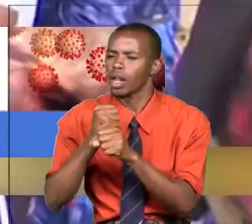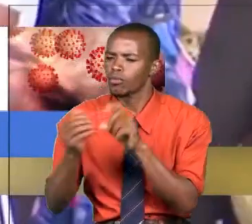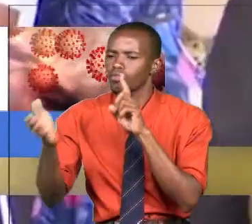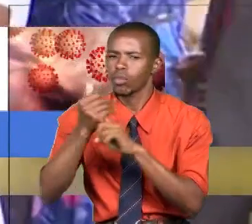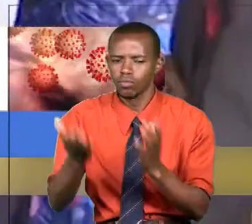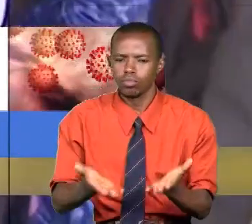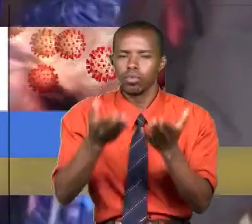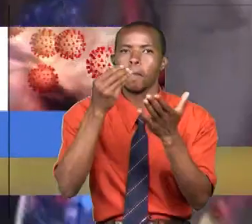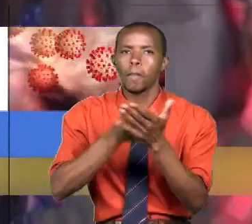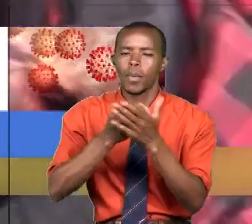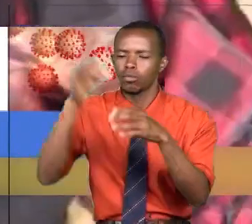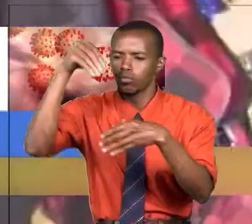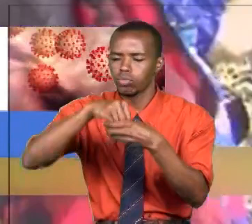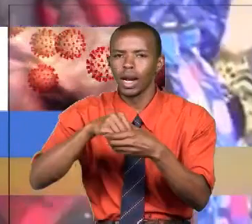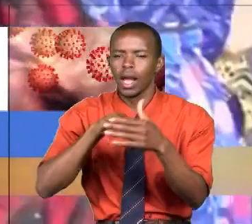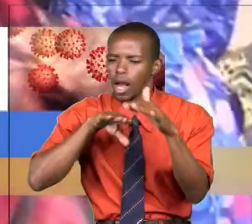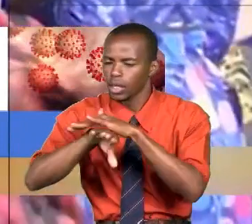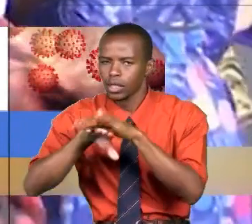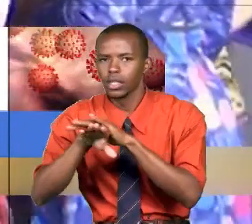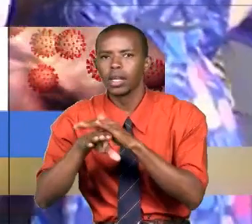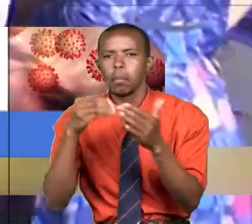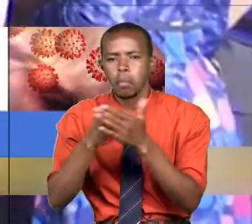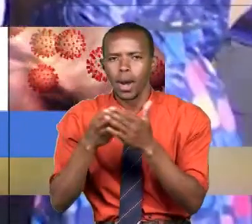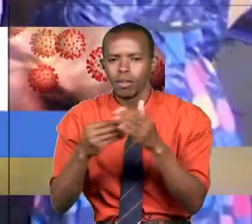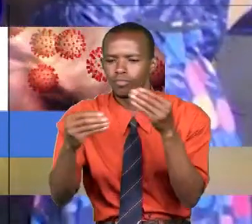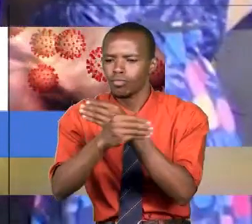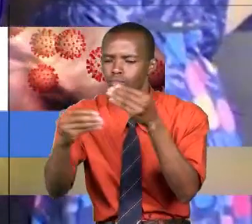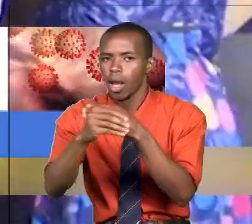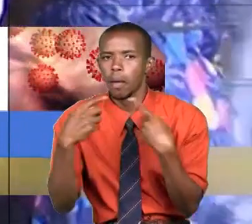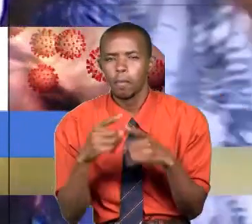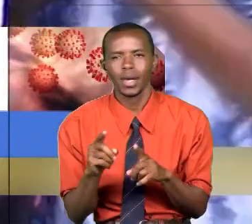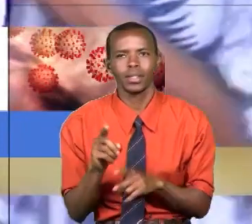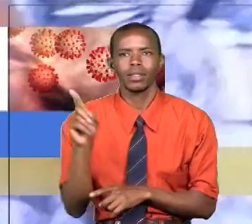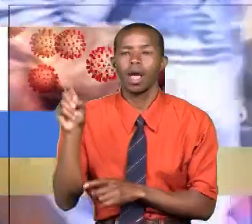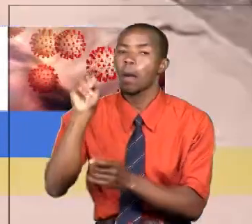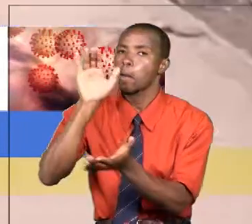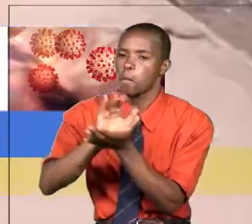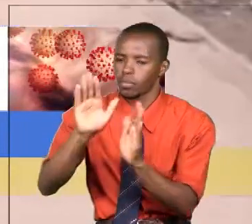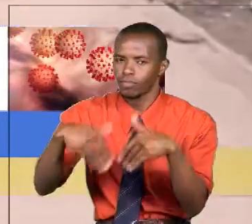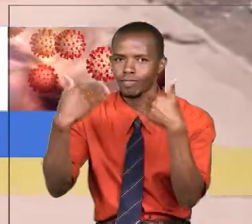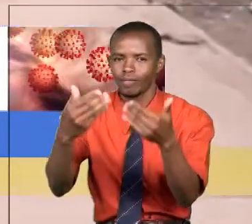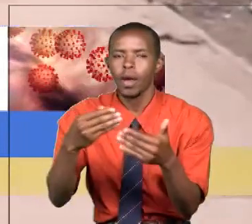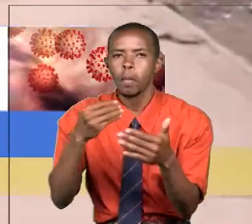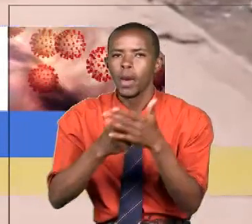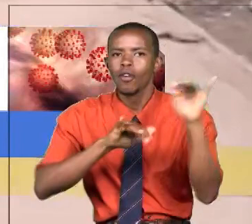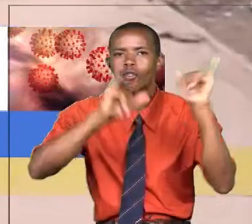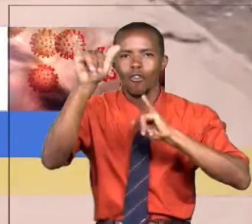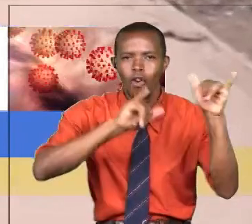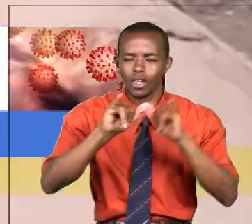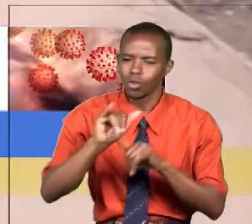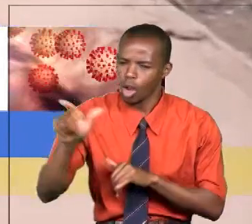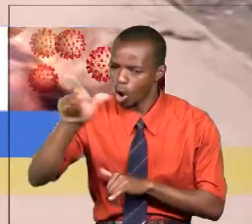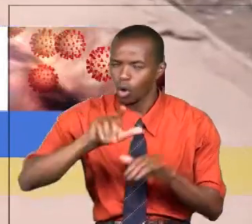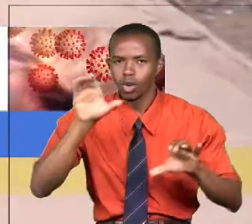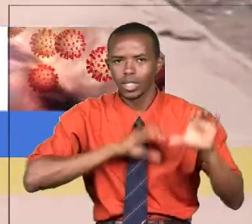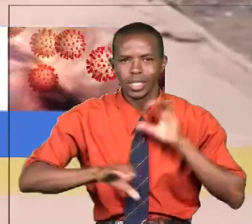financial inclusion and access to forex for small value transactions. But this facility, which provides foreign currency to general citizens